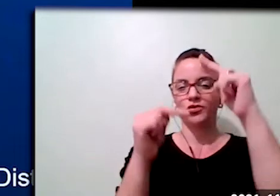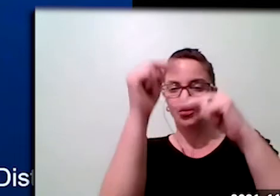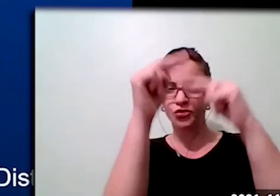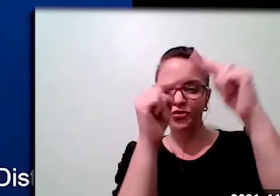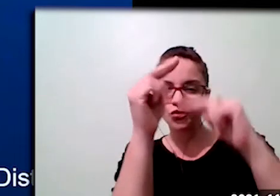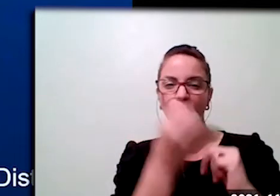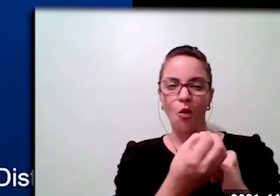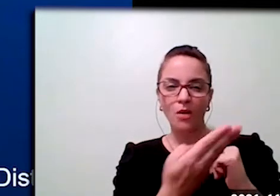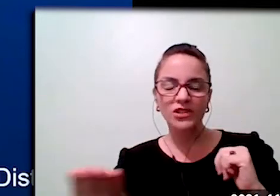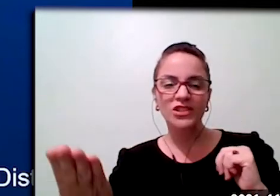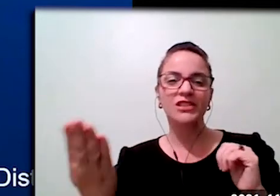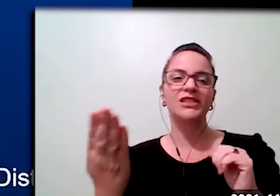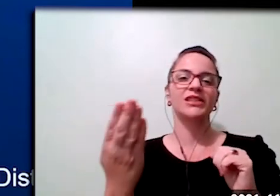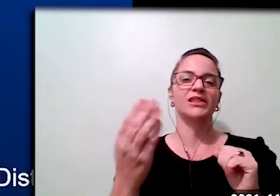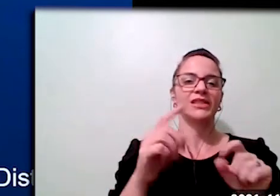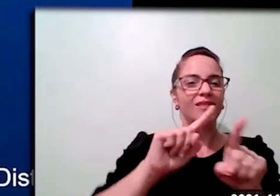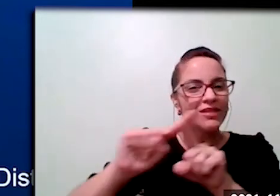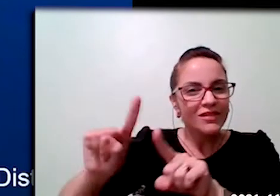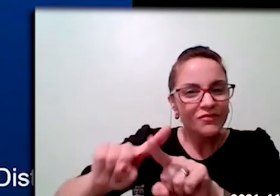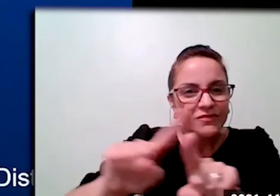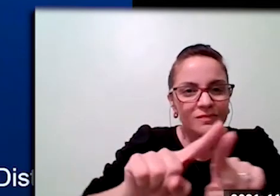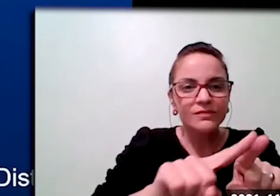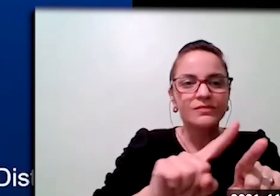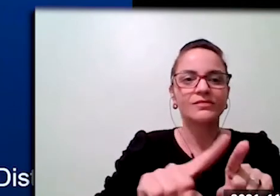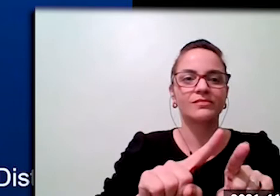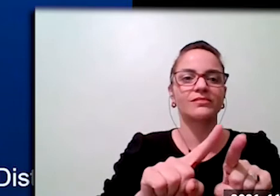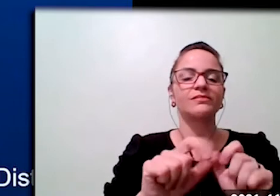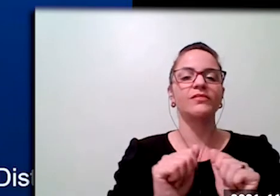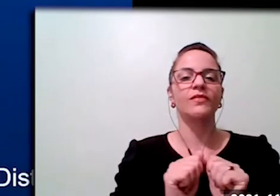according to the National Register that the Puerta de Tierra